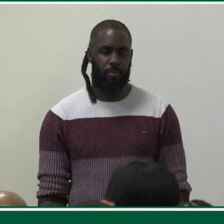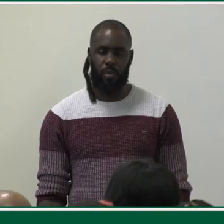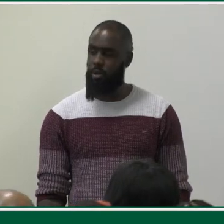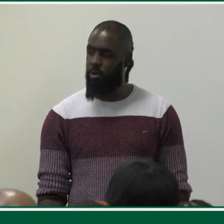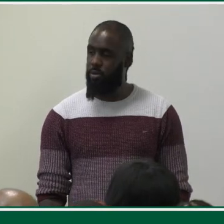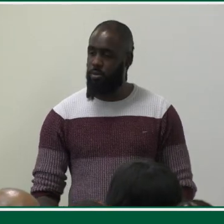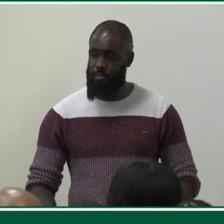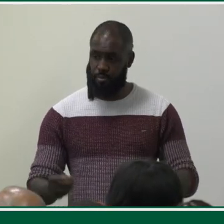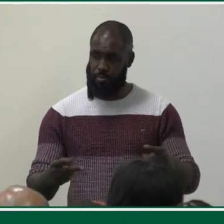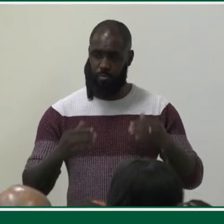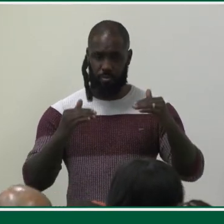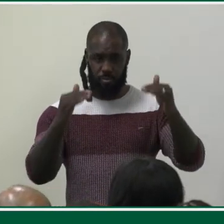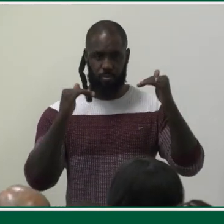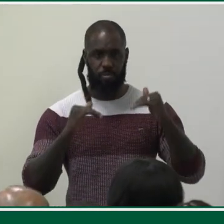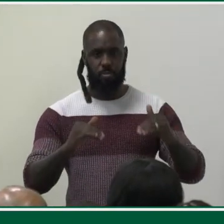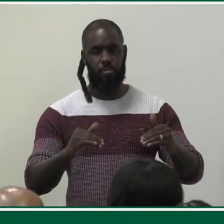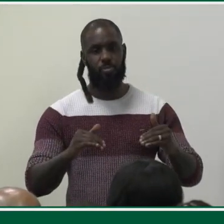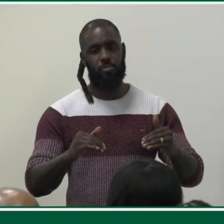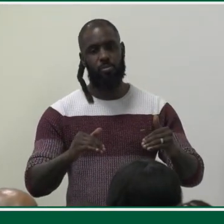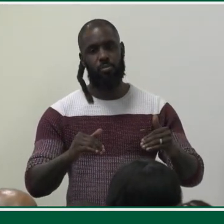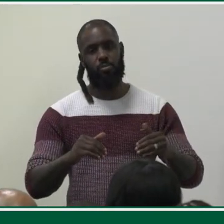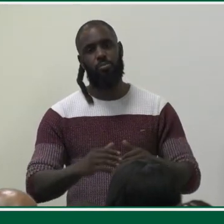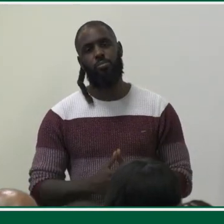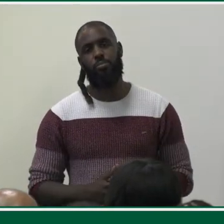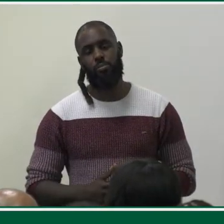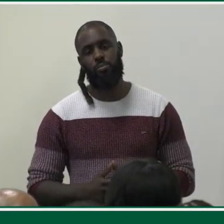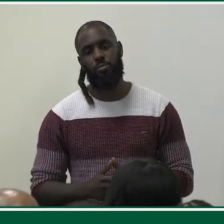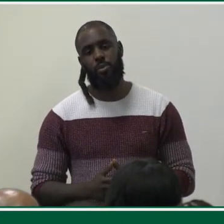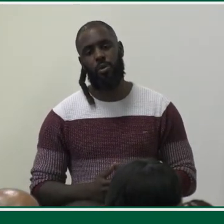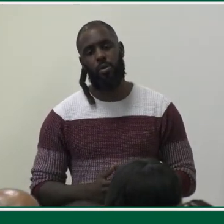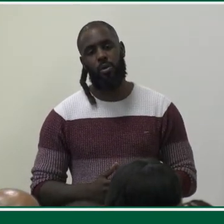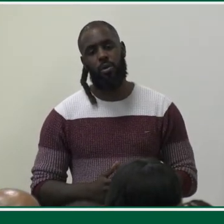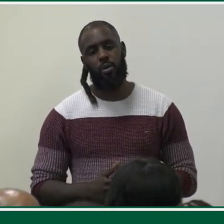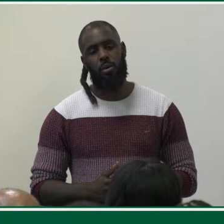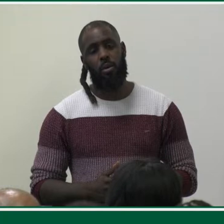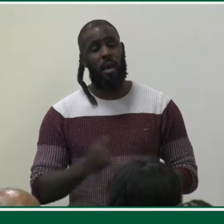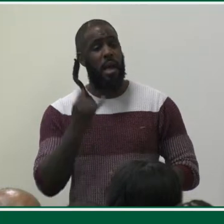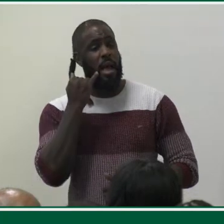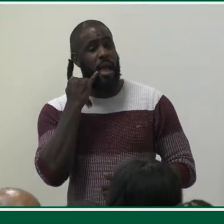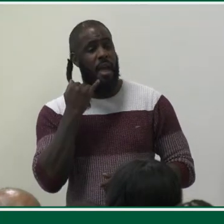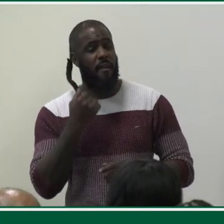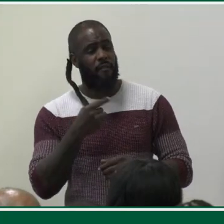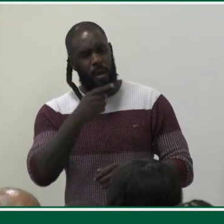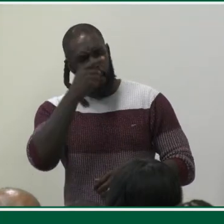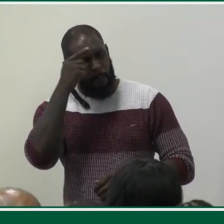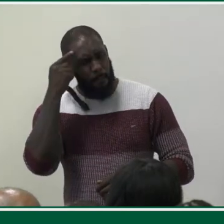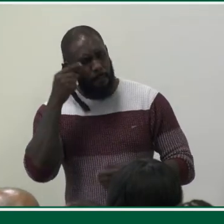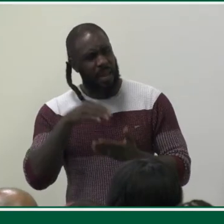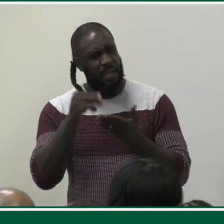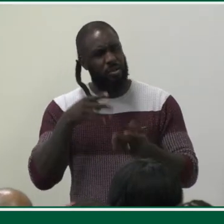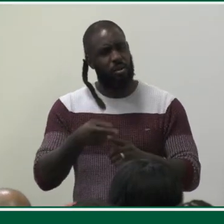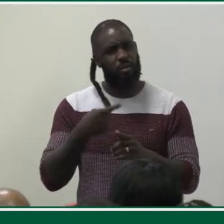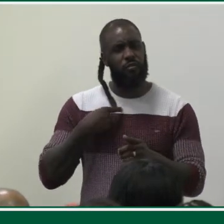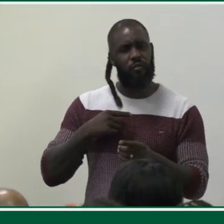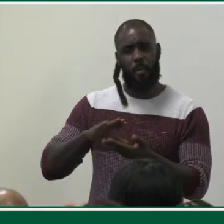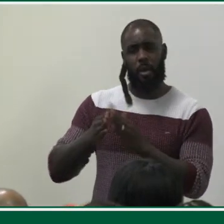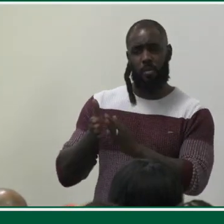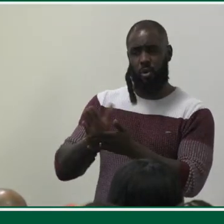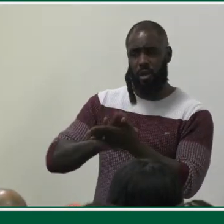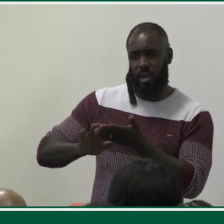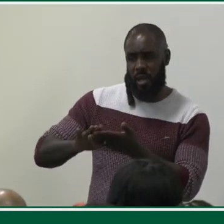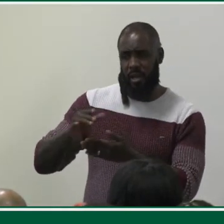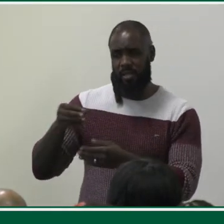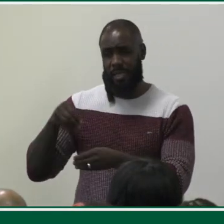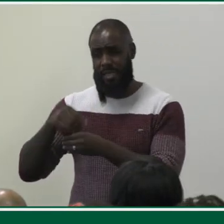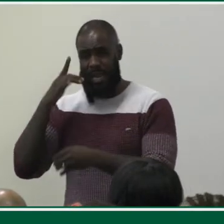All right. How can Black students from community colleges in California be part of this effort, Dr. Mitchell?